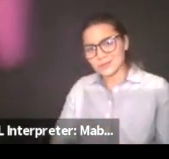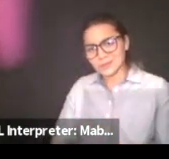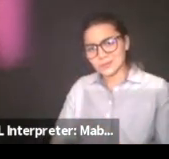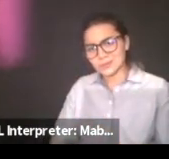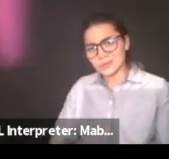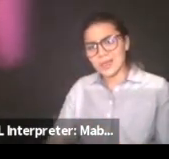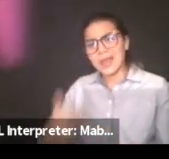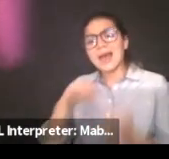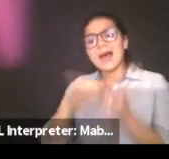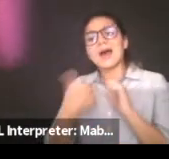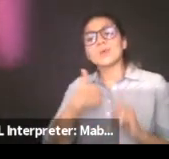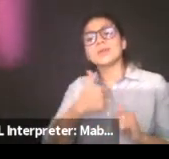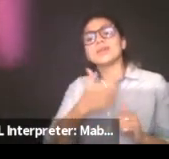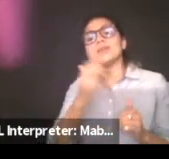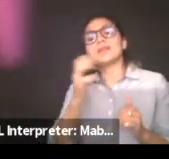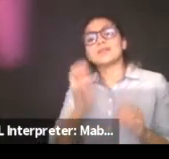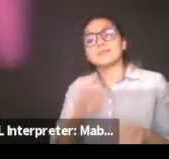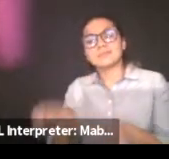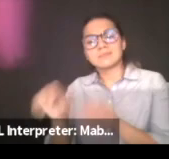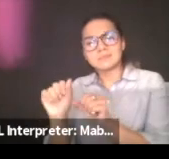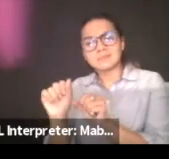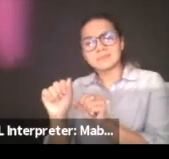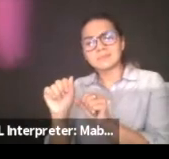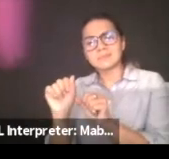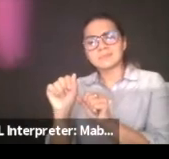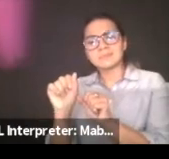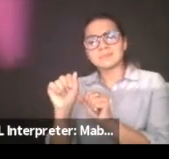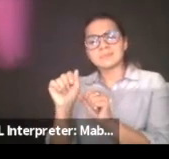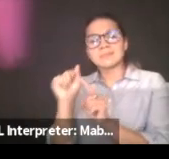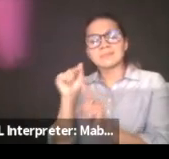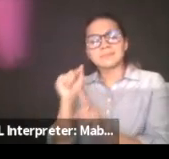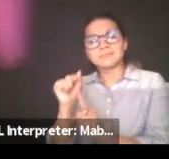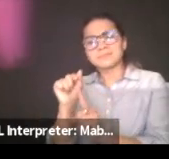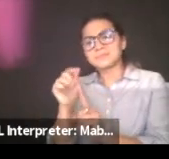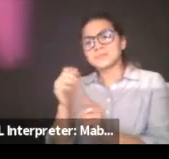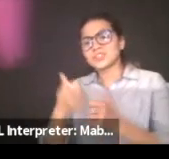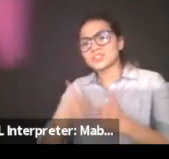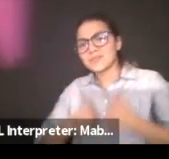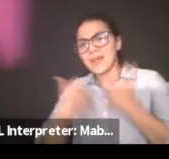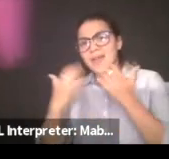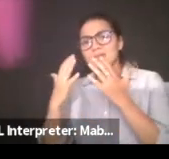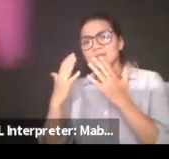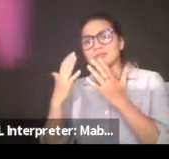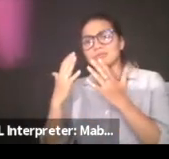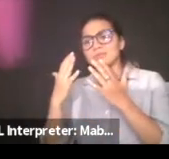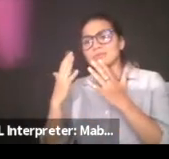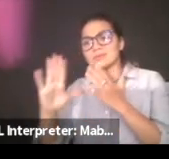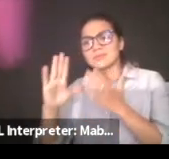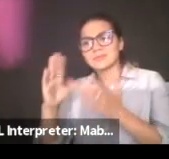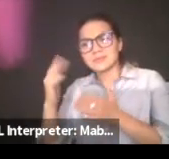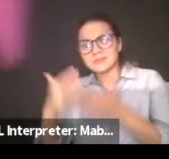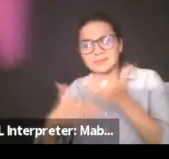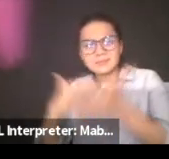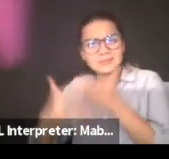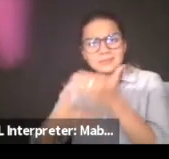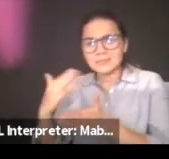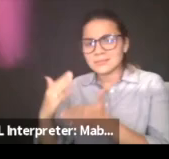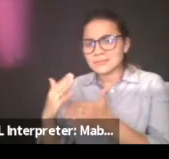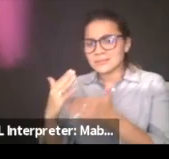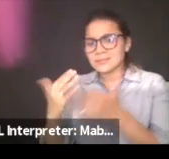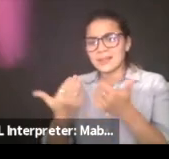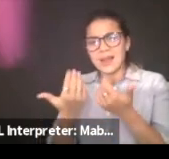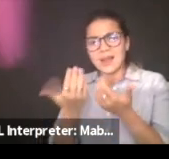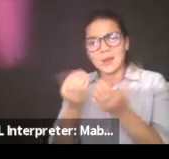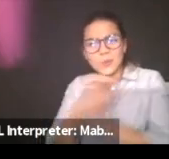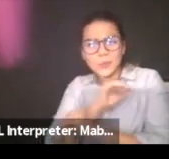the dignity of survivors is by honoring and working towards a world that's both free from state violence and interpersonal